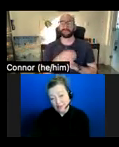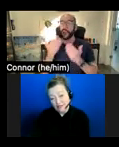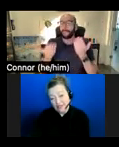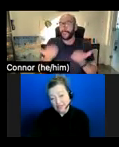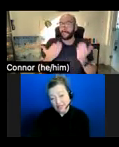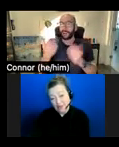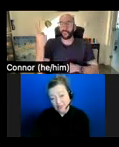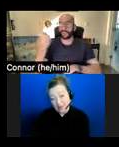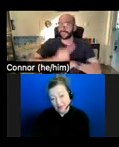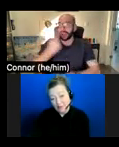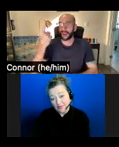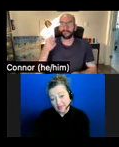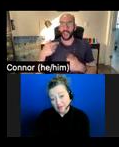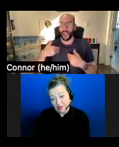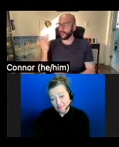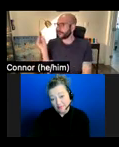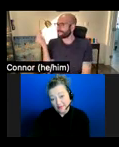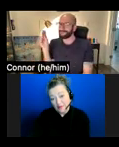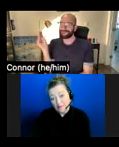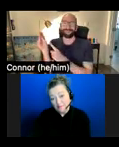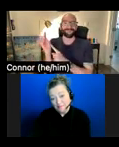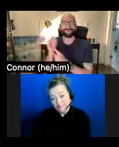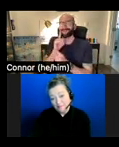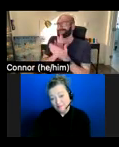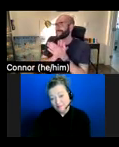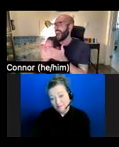take the opportunity to take a look at what's happening within the community.